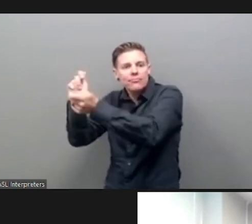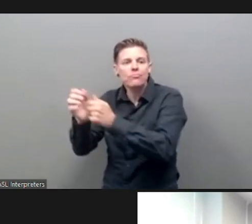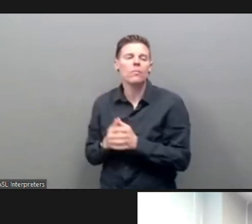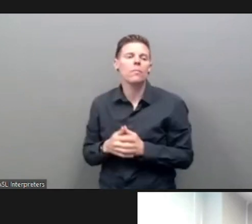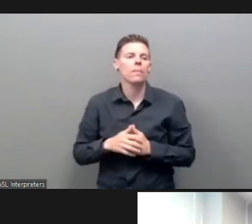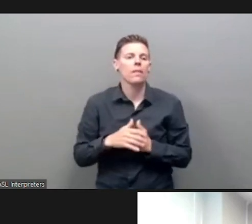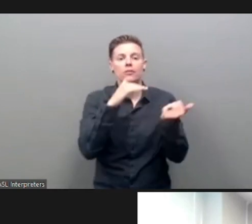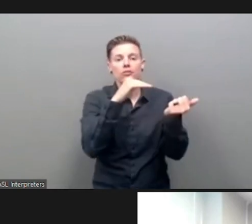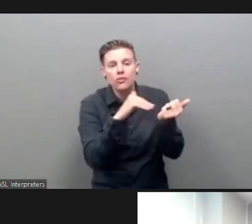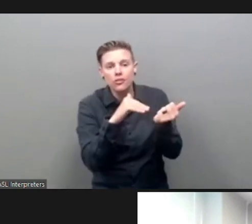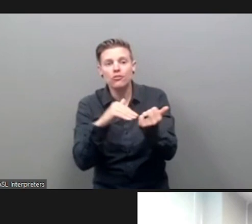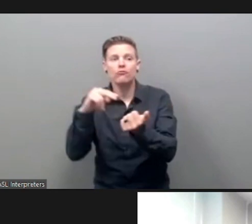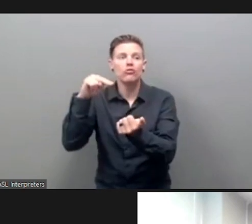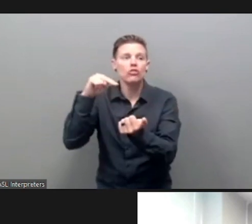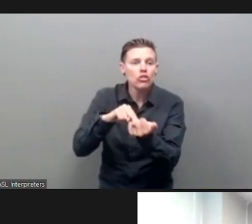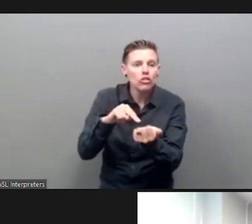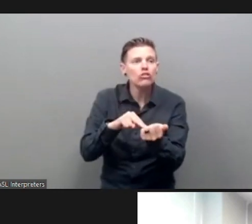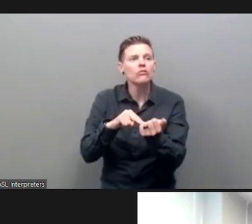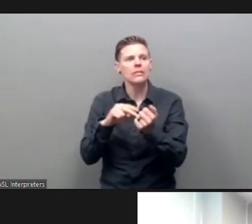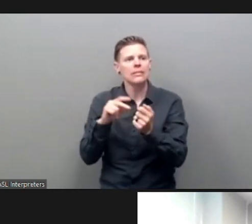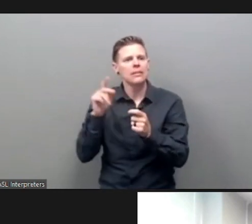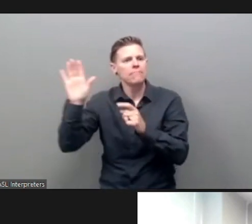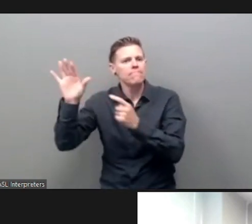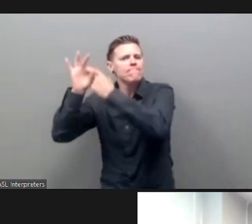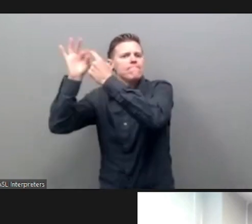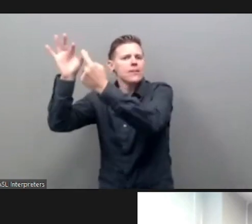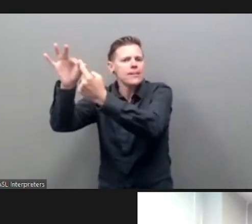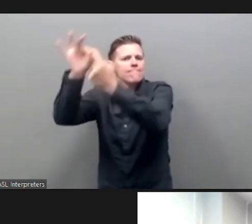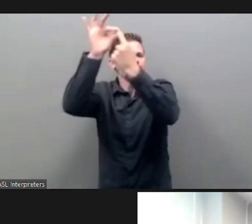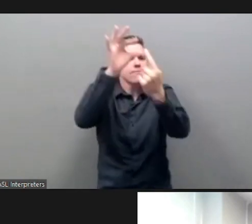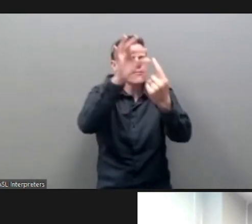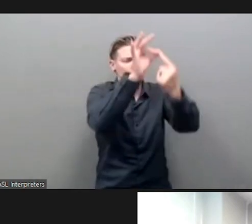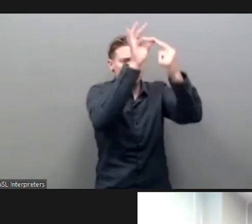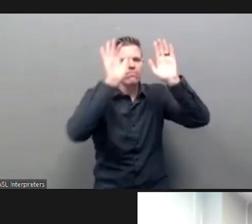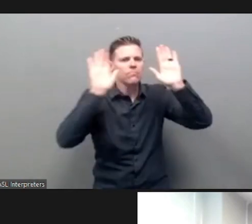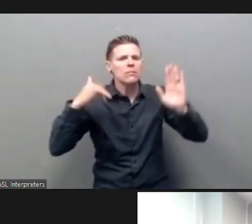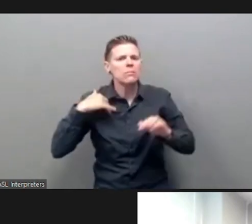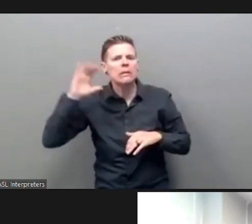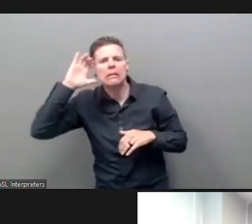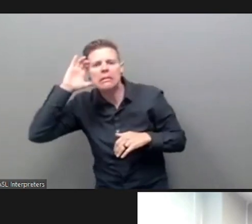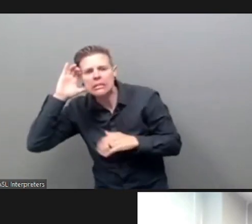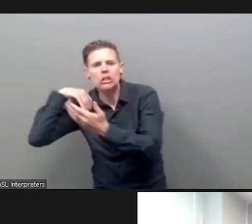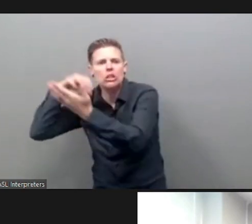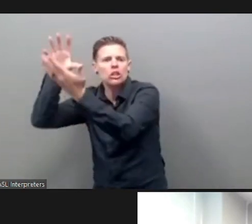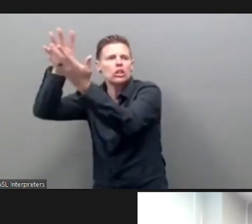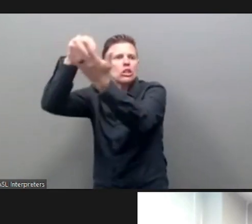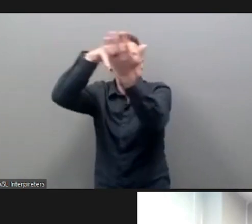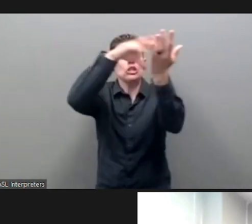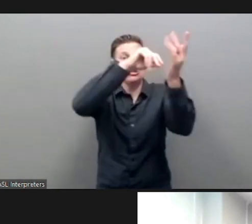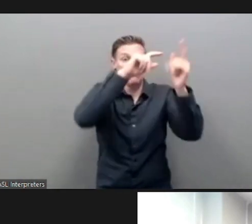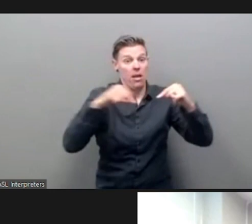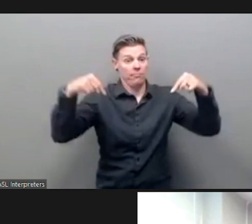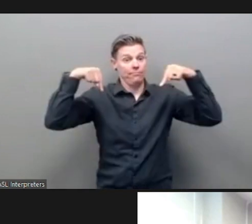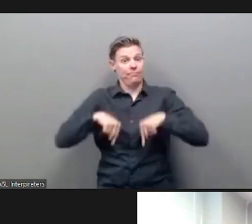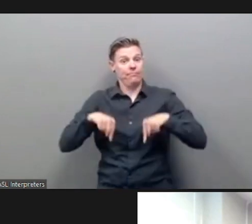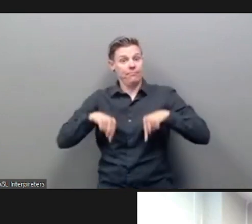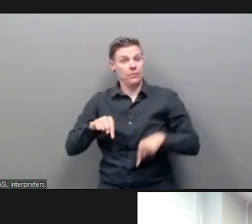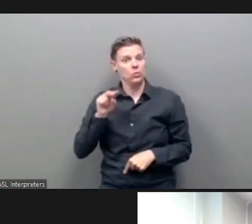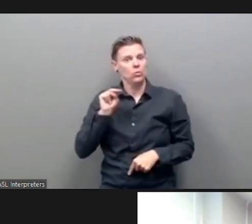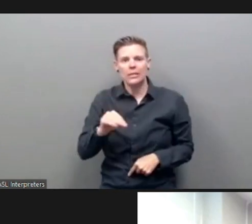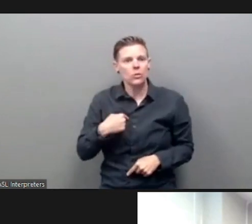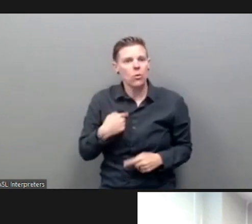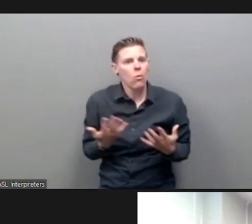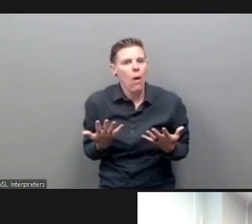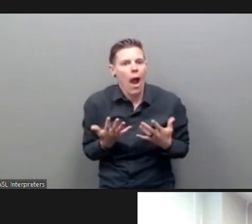crisis. I think that one of the things that we have been focusing a lot on in New Mexico right now is to try to address also some of the